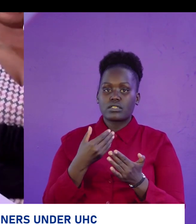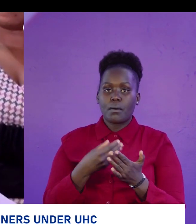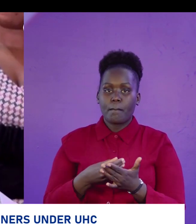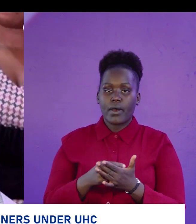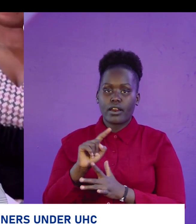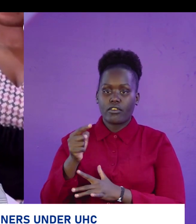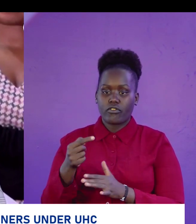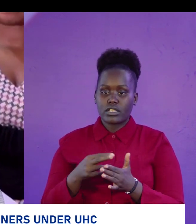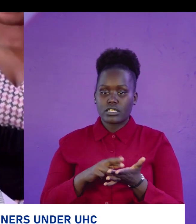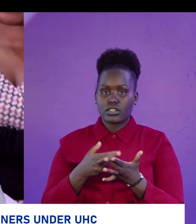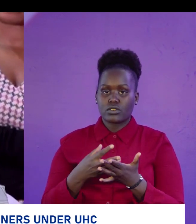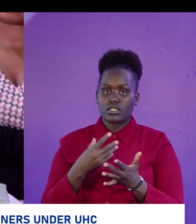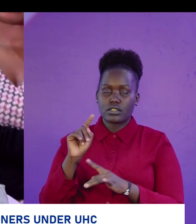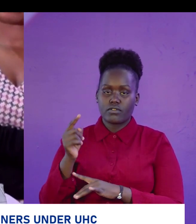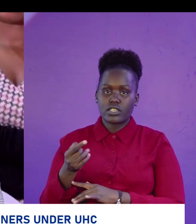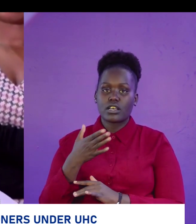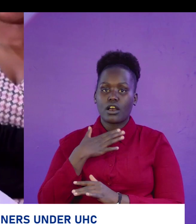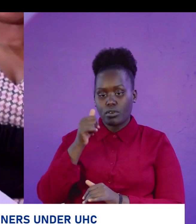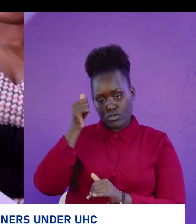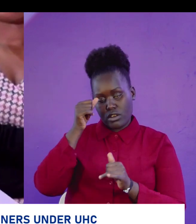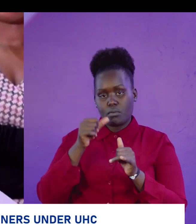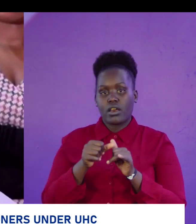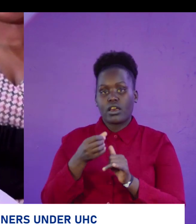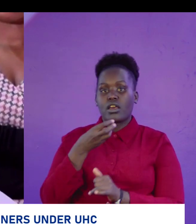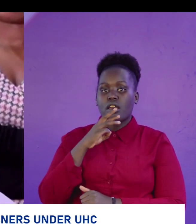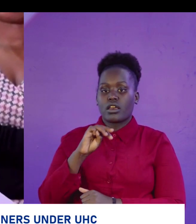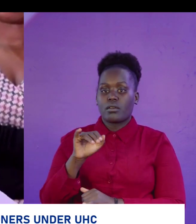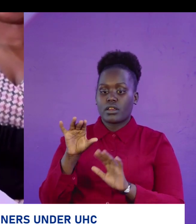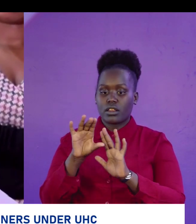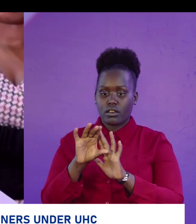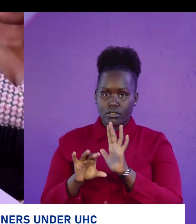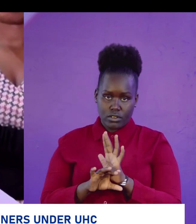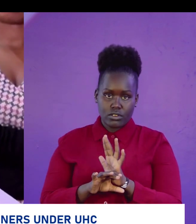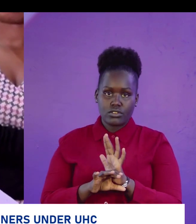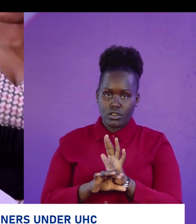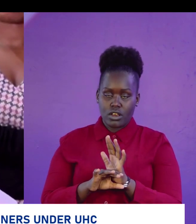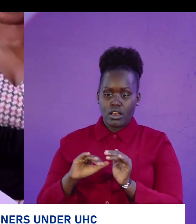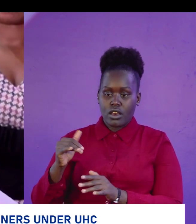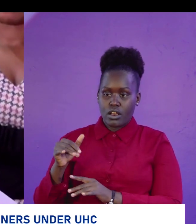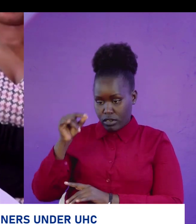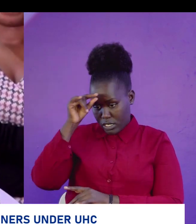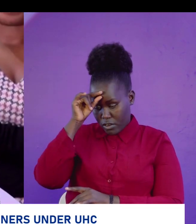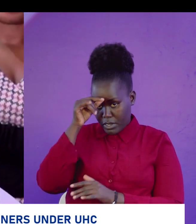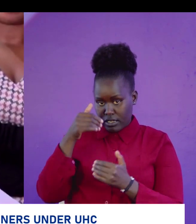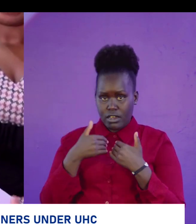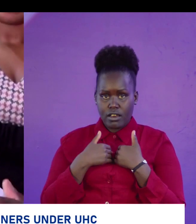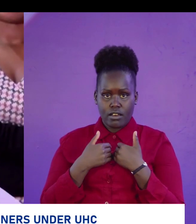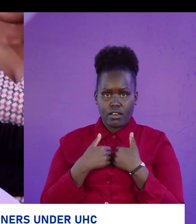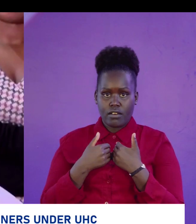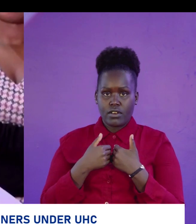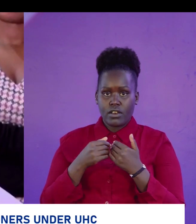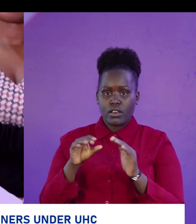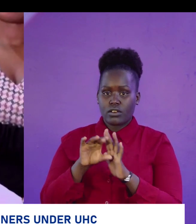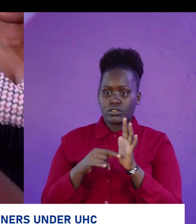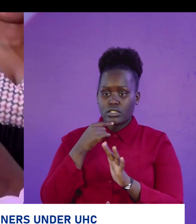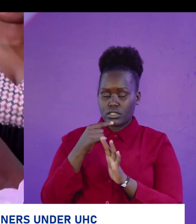UHC can be converted. I want to remind him that the Constitution and the County Government Act are very clear. The Constitution